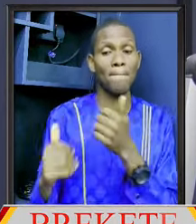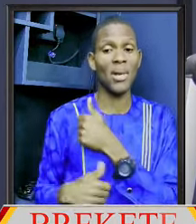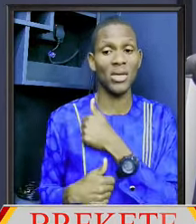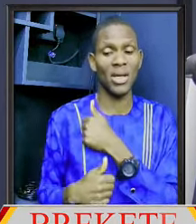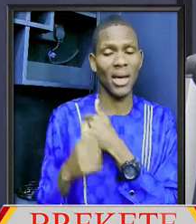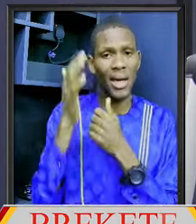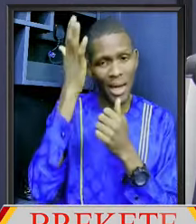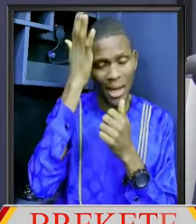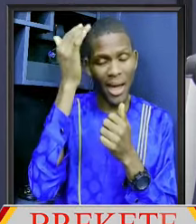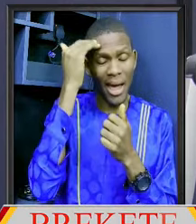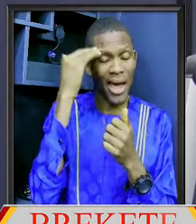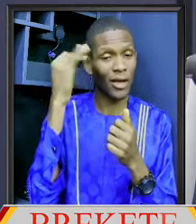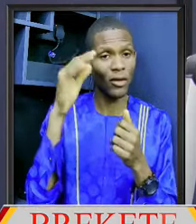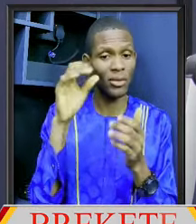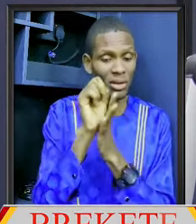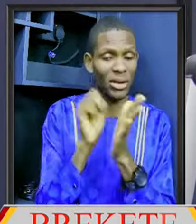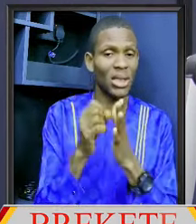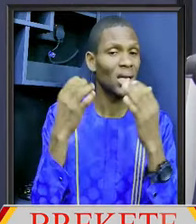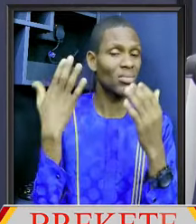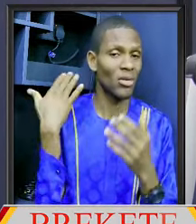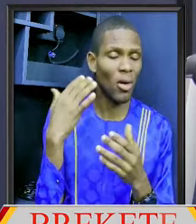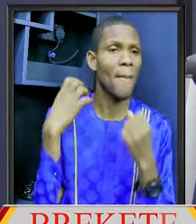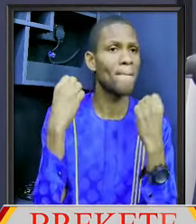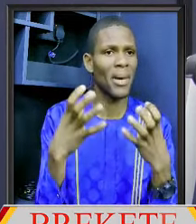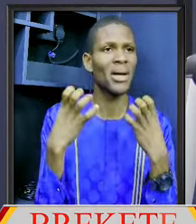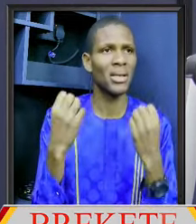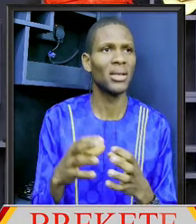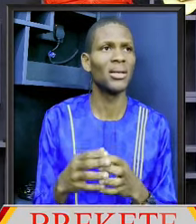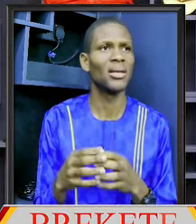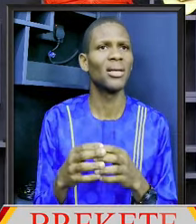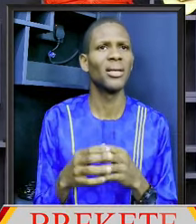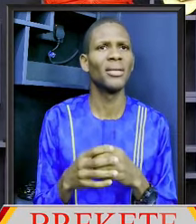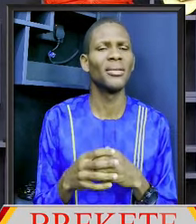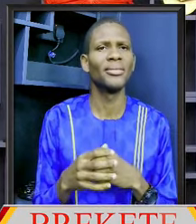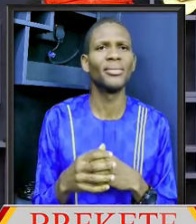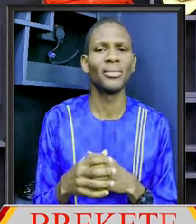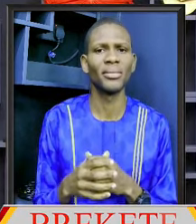states before. Many. I go don't see like